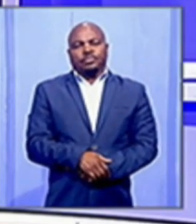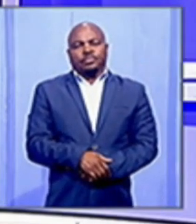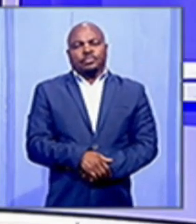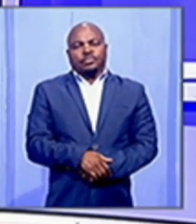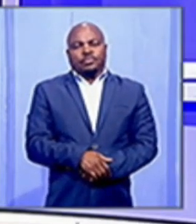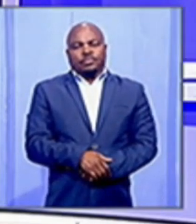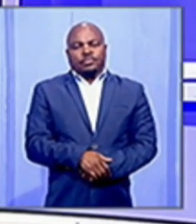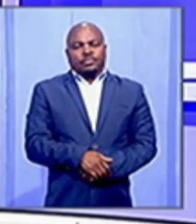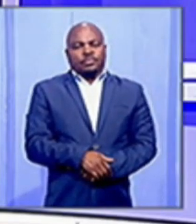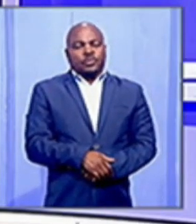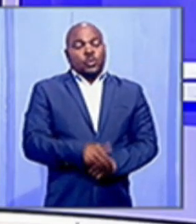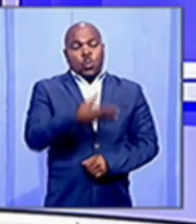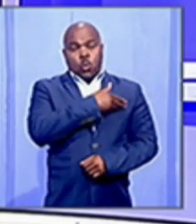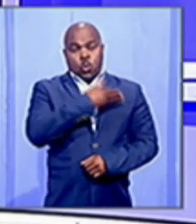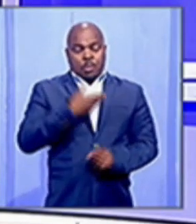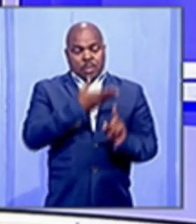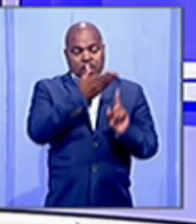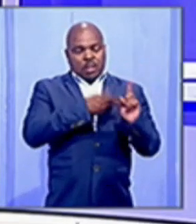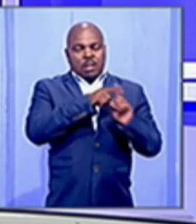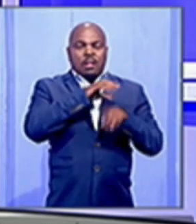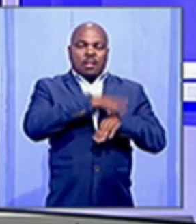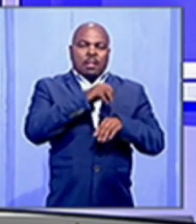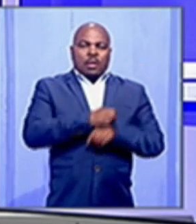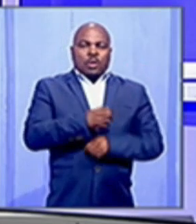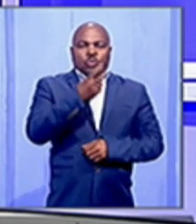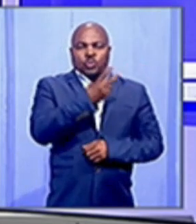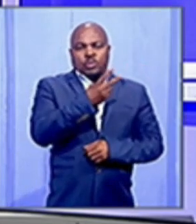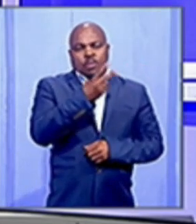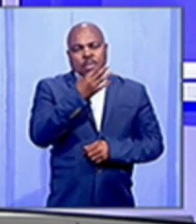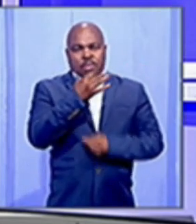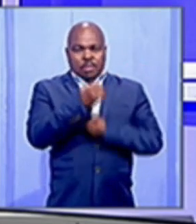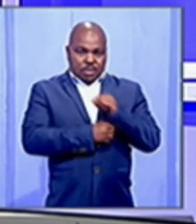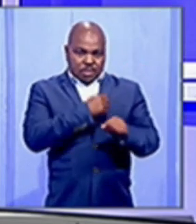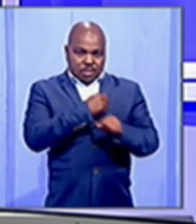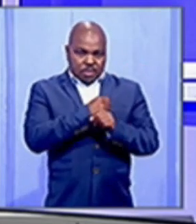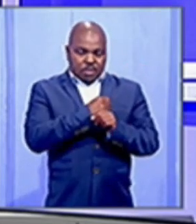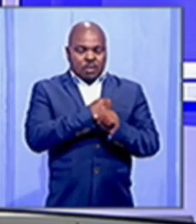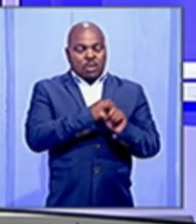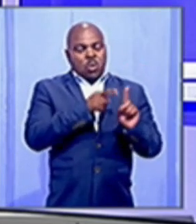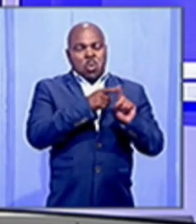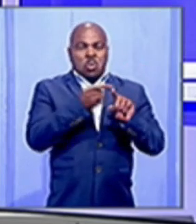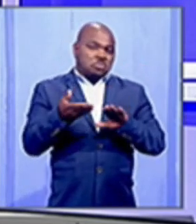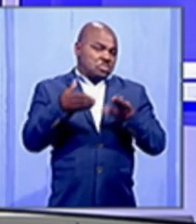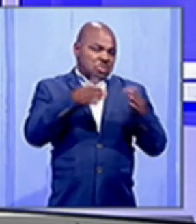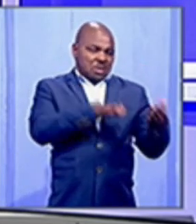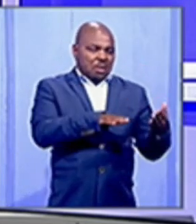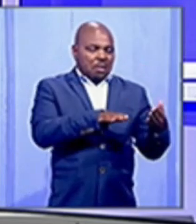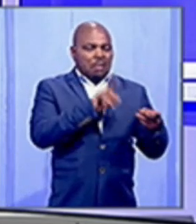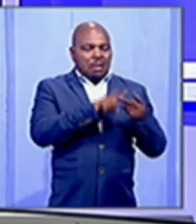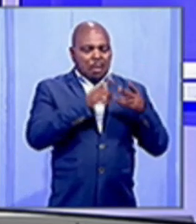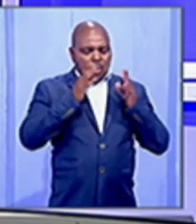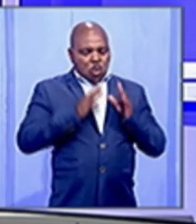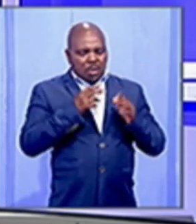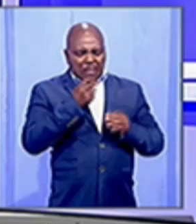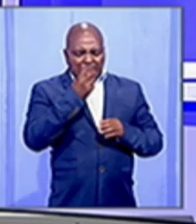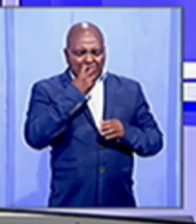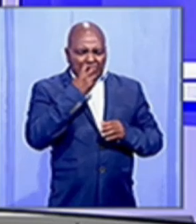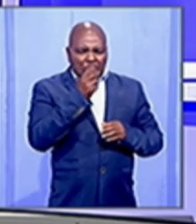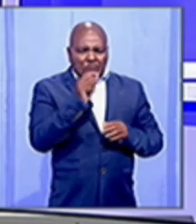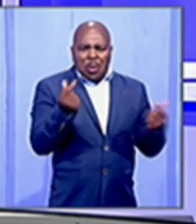Ba lelapa la mosadi wa dingwaga di le 23 yo setopo sa gagwe se se deng se simolotse go senyega mme